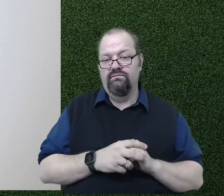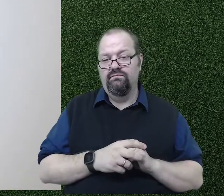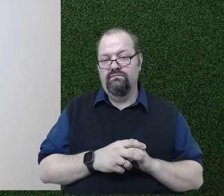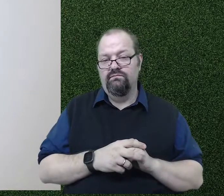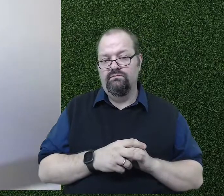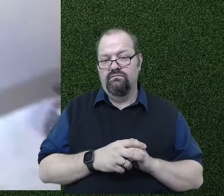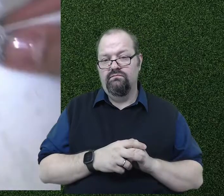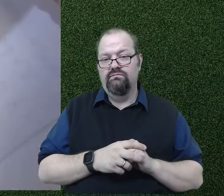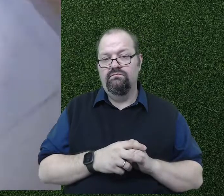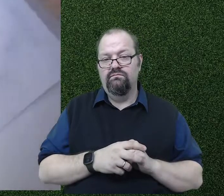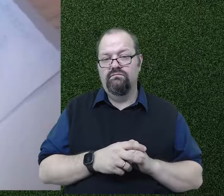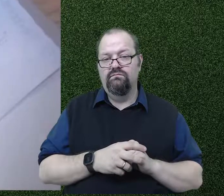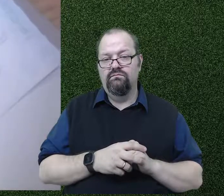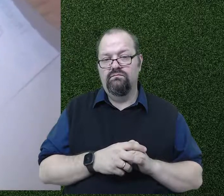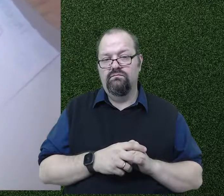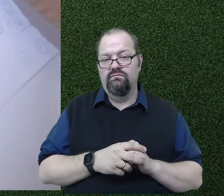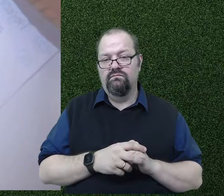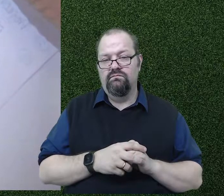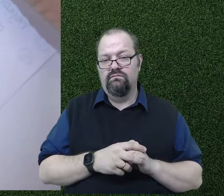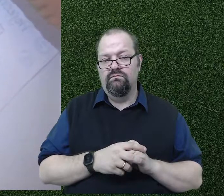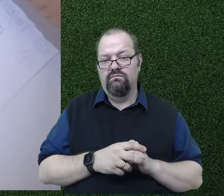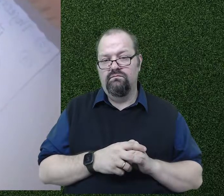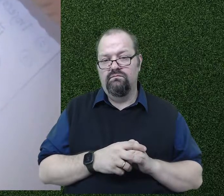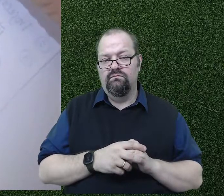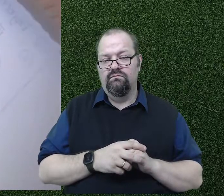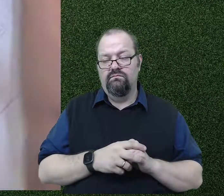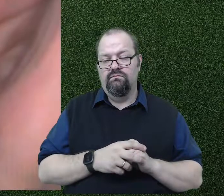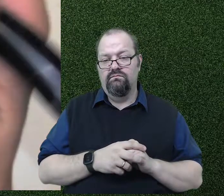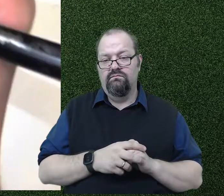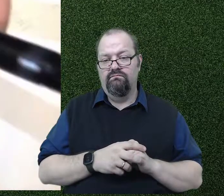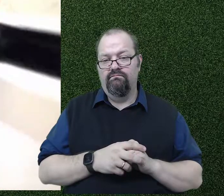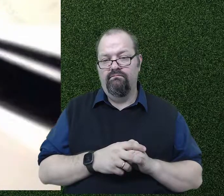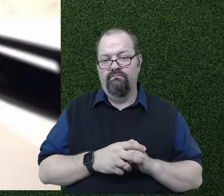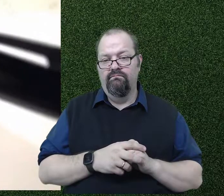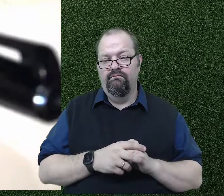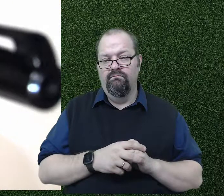It's the vector with components 6 and 7.